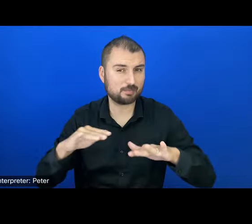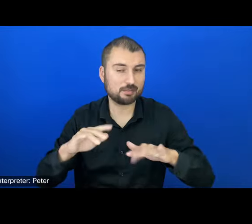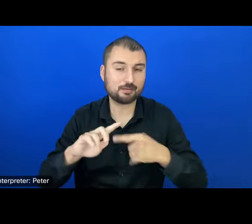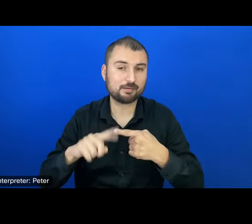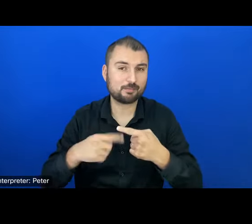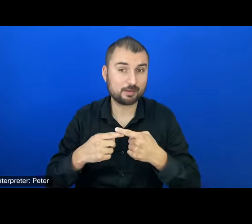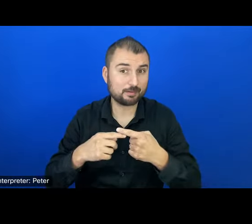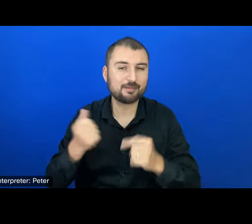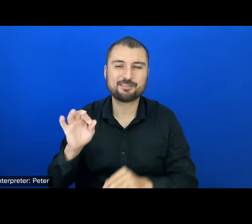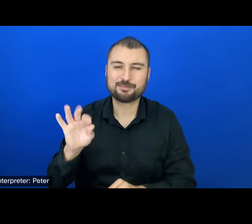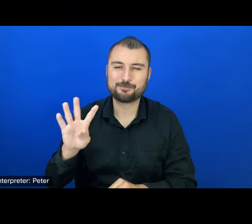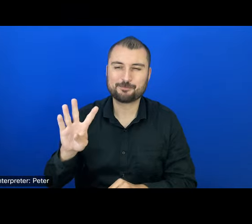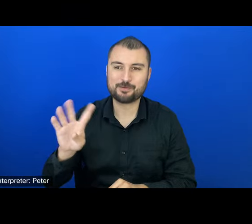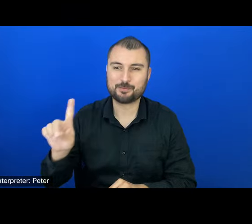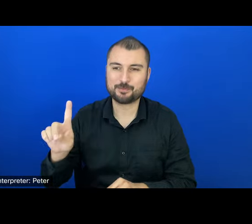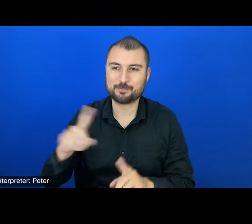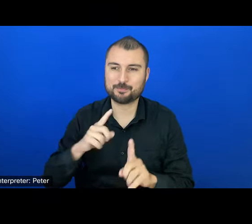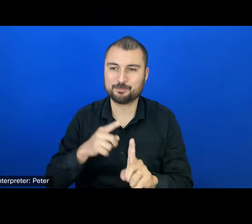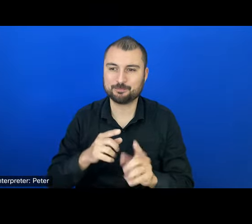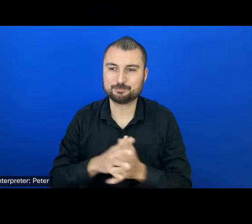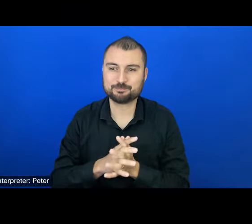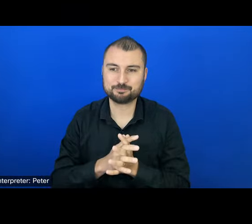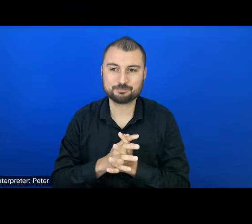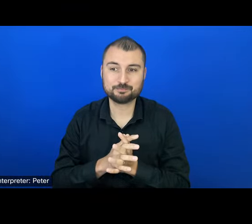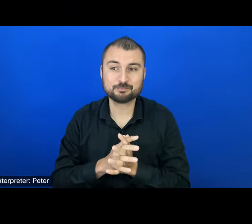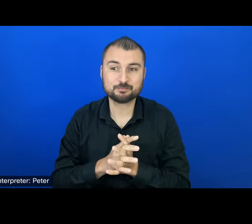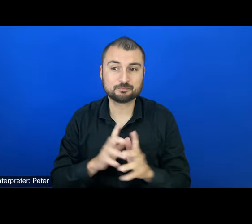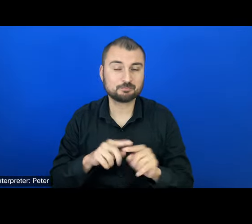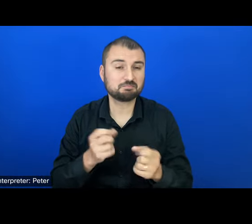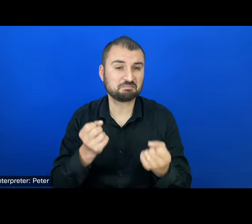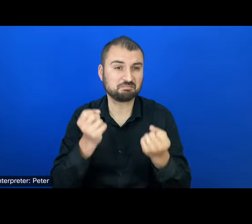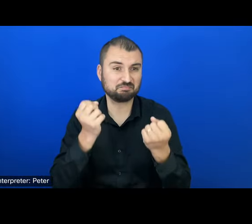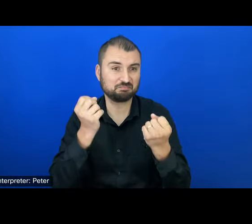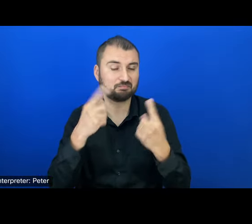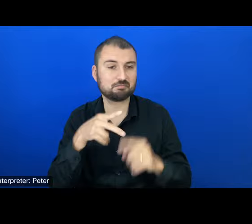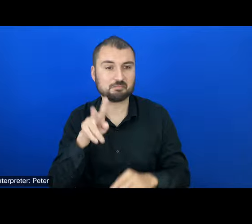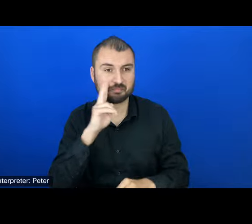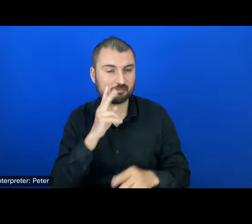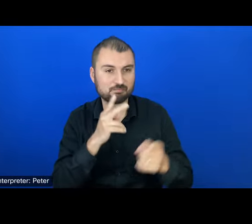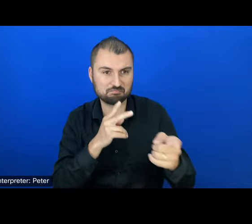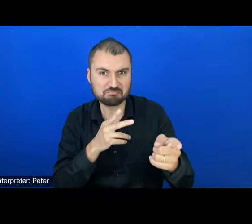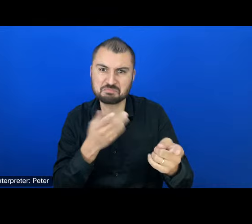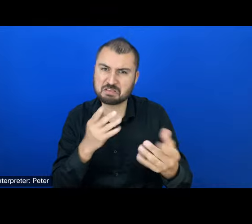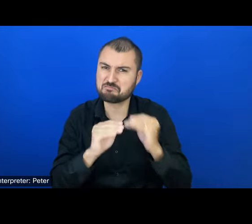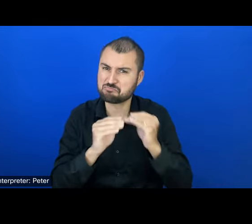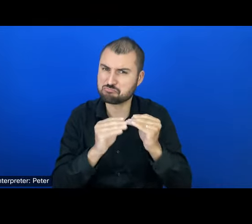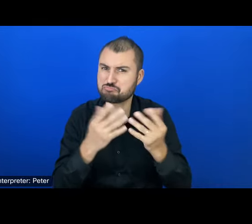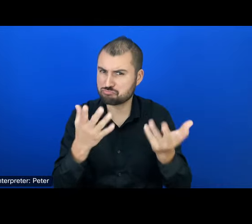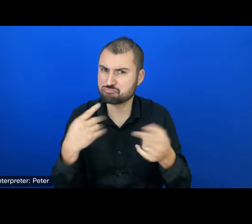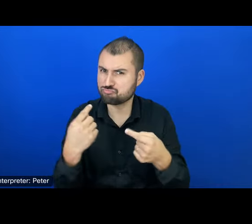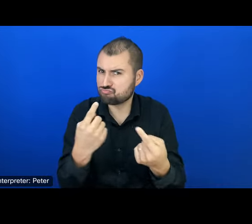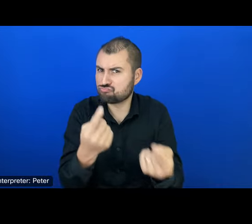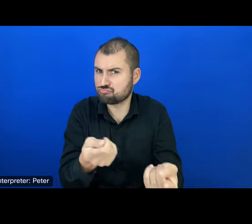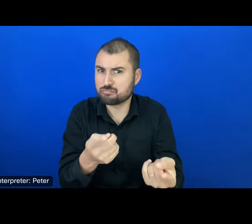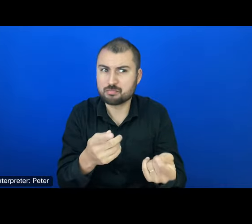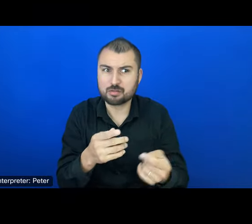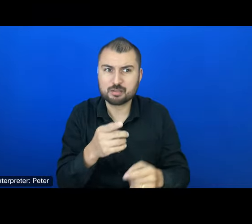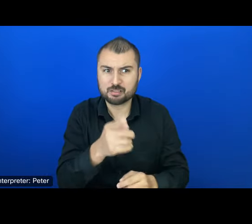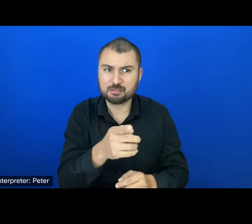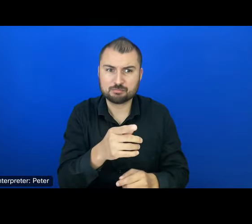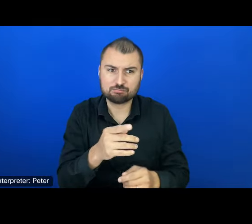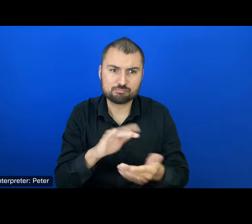Next slide. Ahead. So it was fixed up for a while and operated as part of a board,